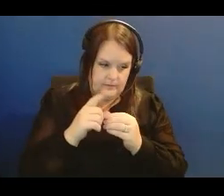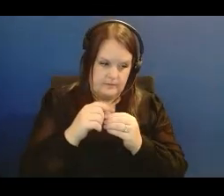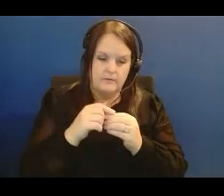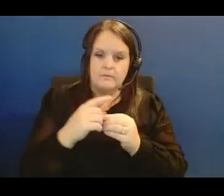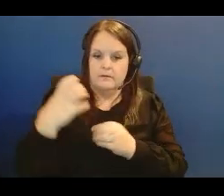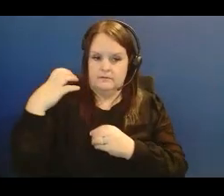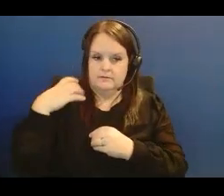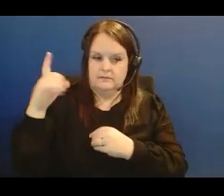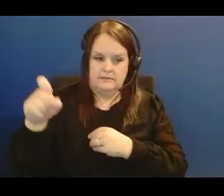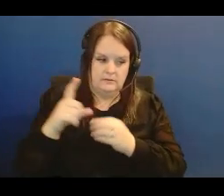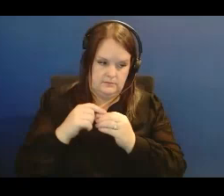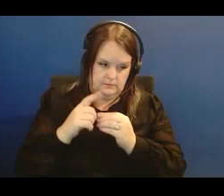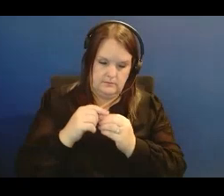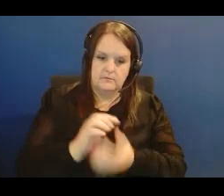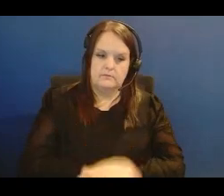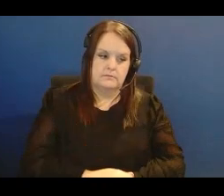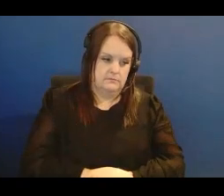Chair.